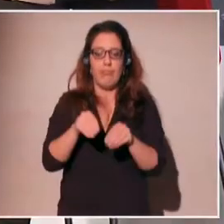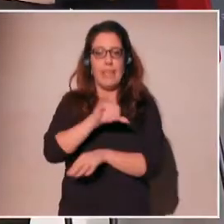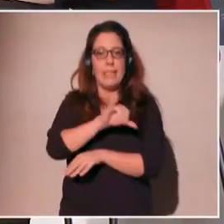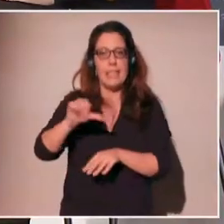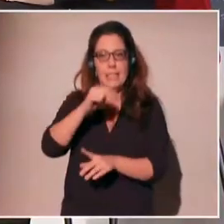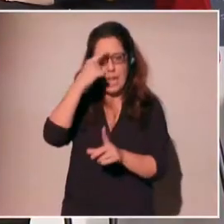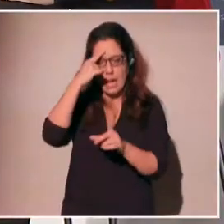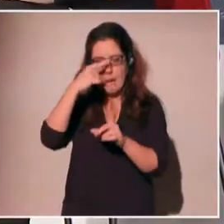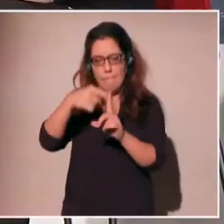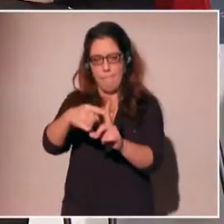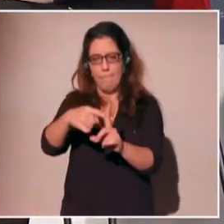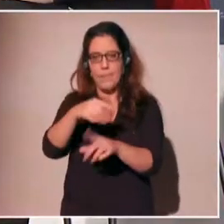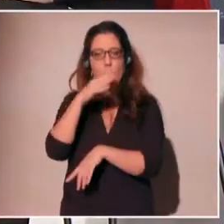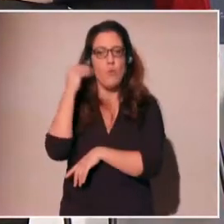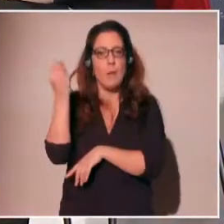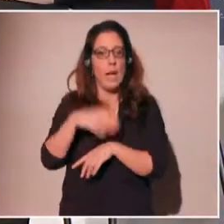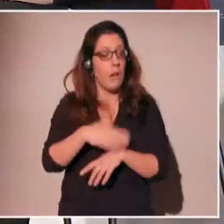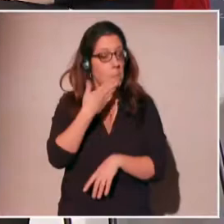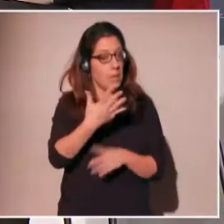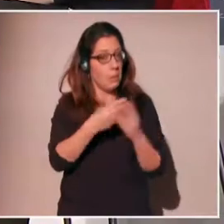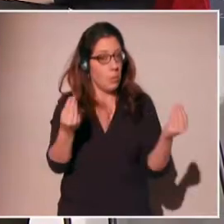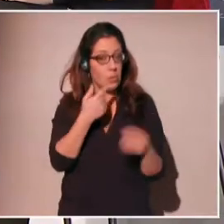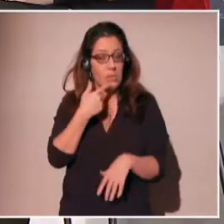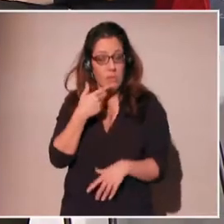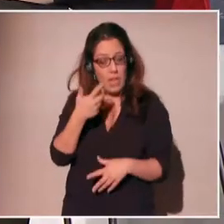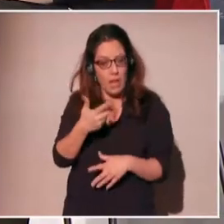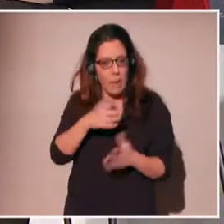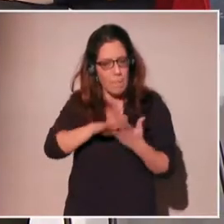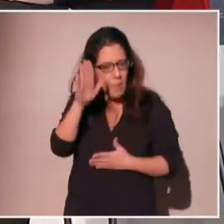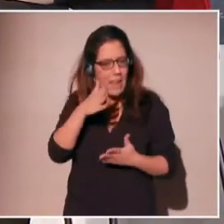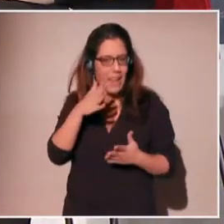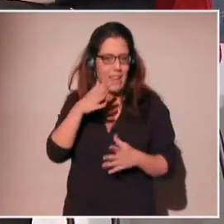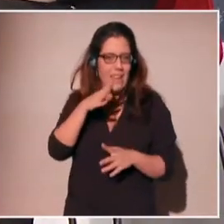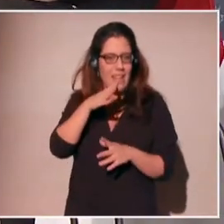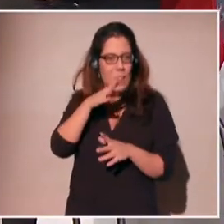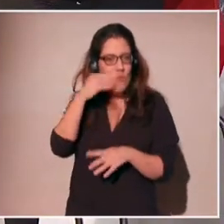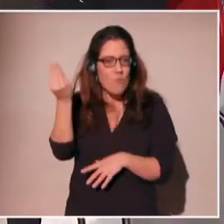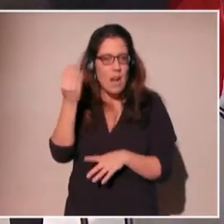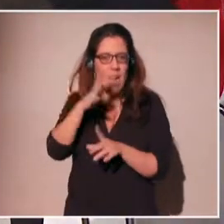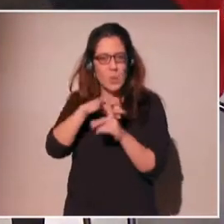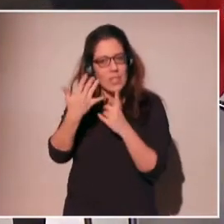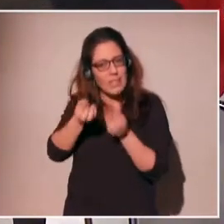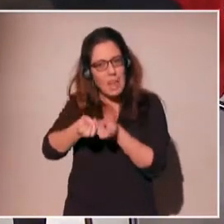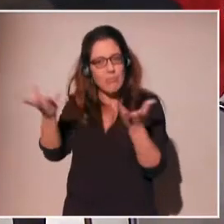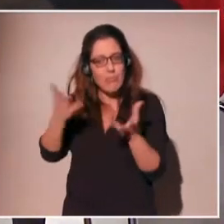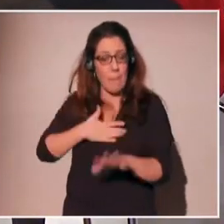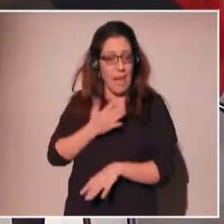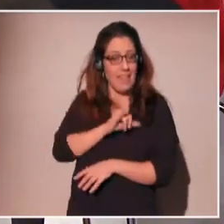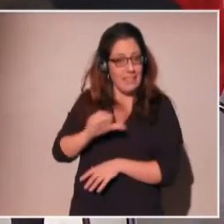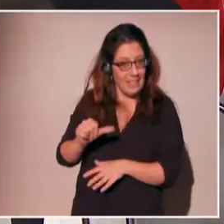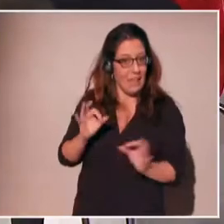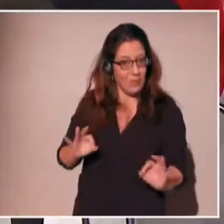augmented human and an augmented society to a certain extent. So Grégory, this is also something you are looking at with